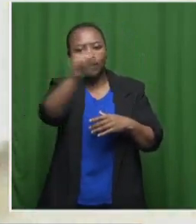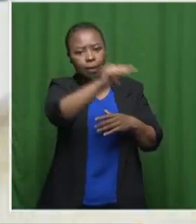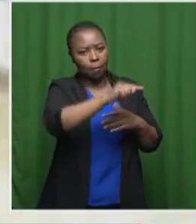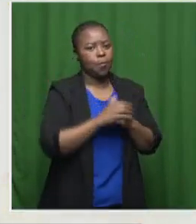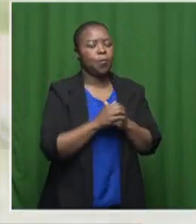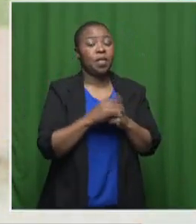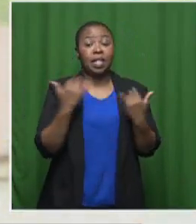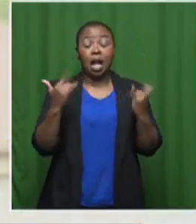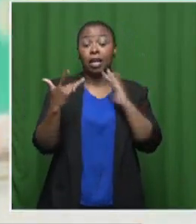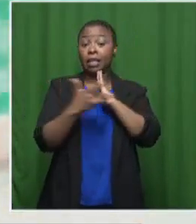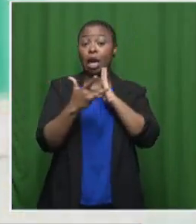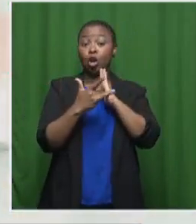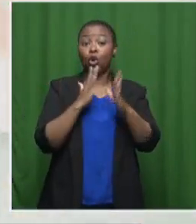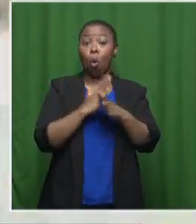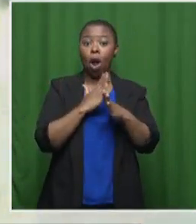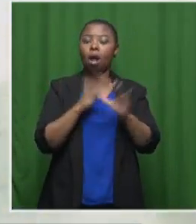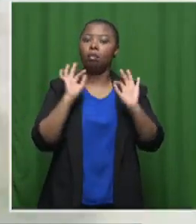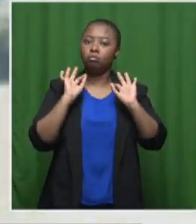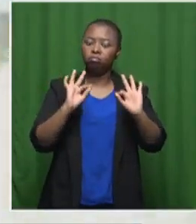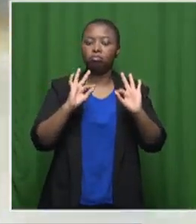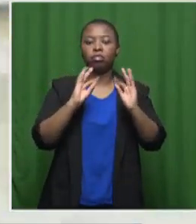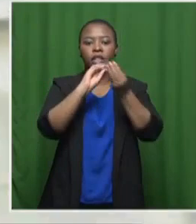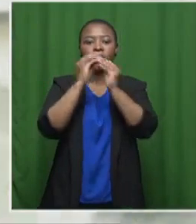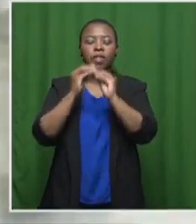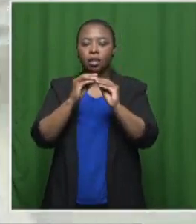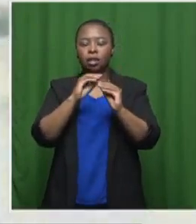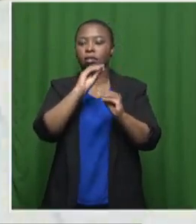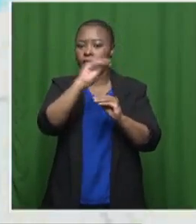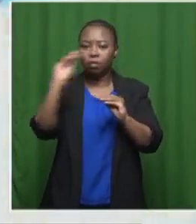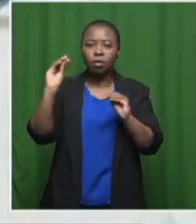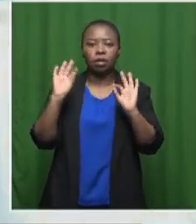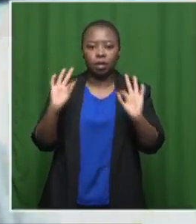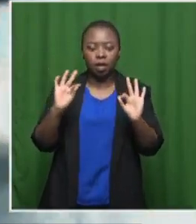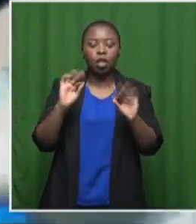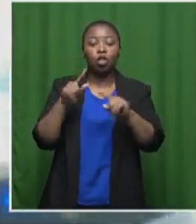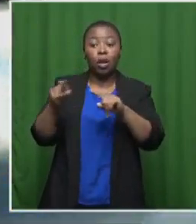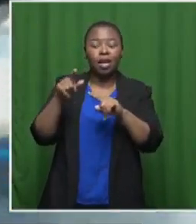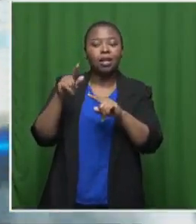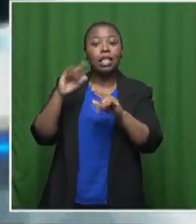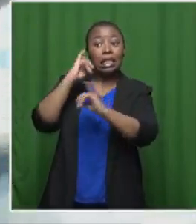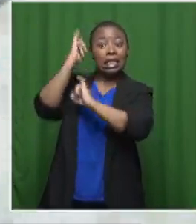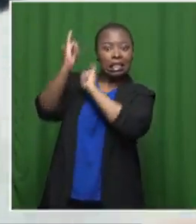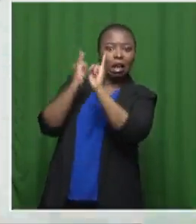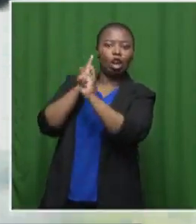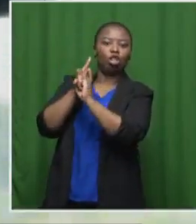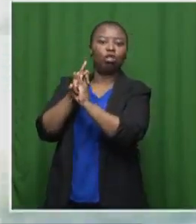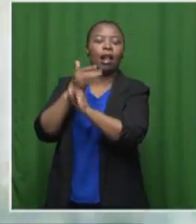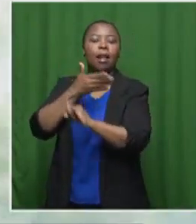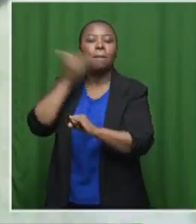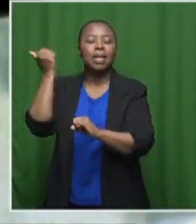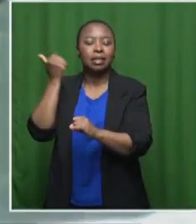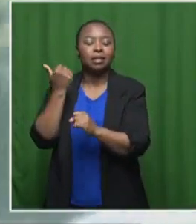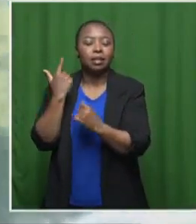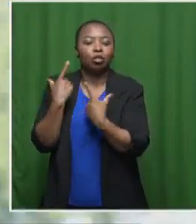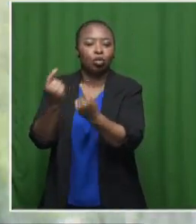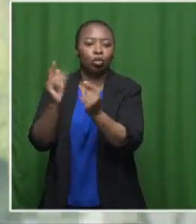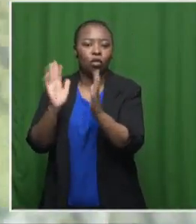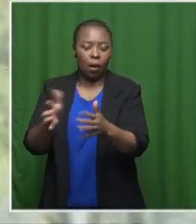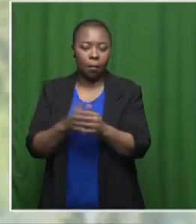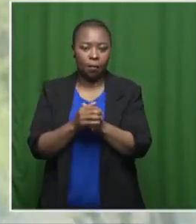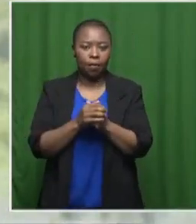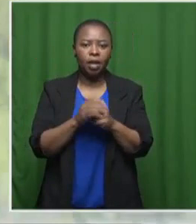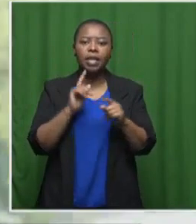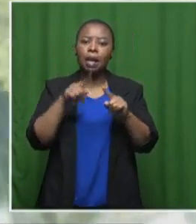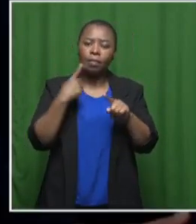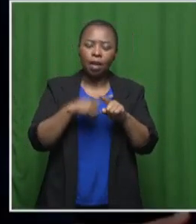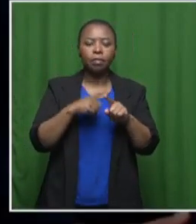of the technology has been put in place and is based on international best practice. There are certain instances where body cams should be turned off.